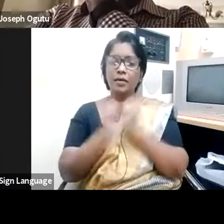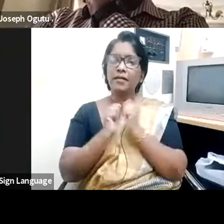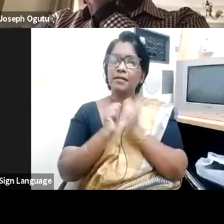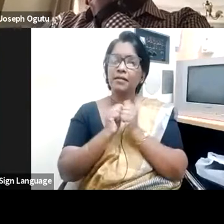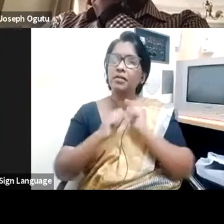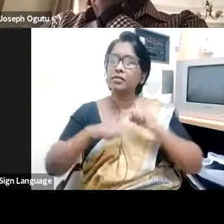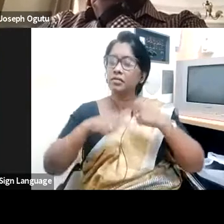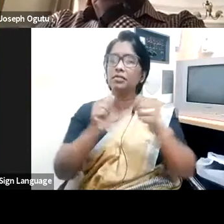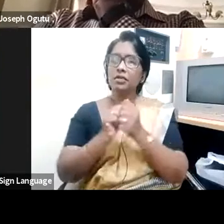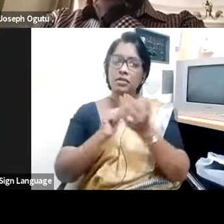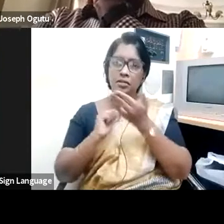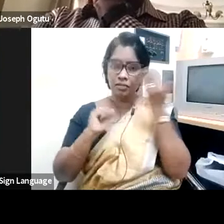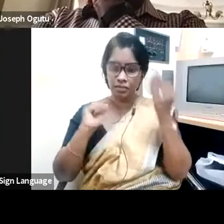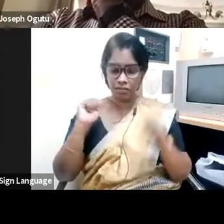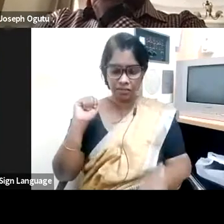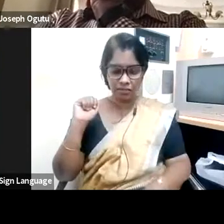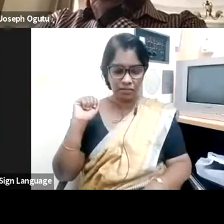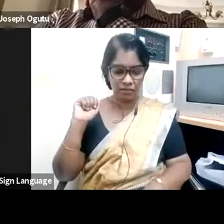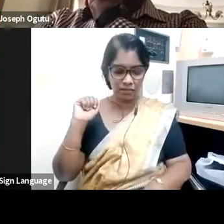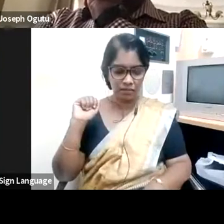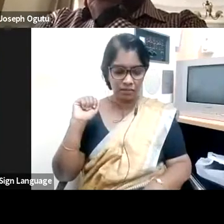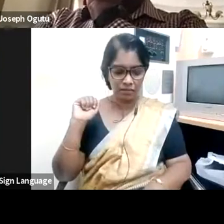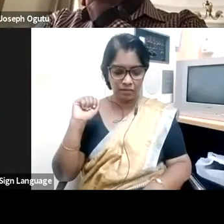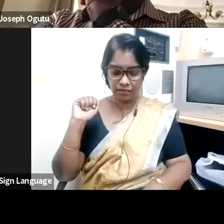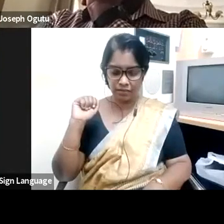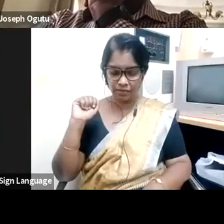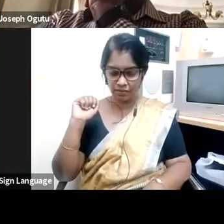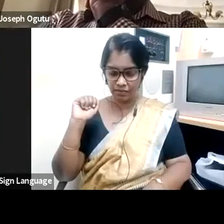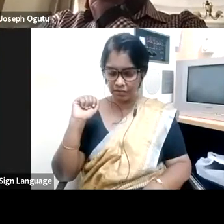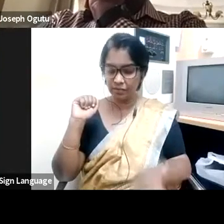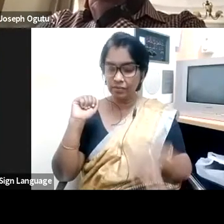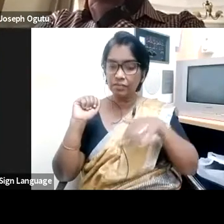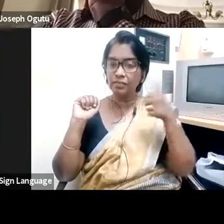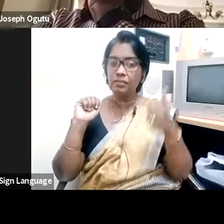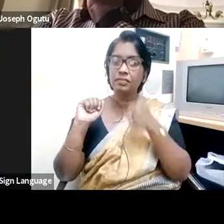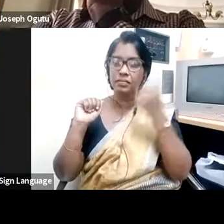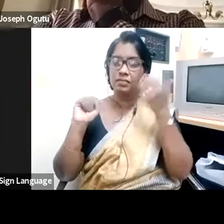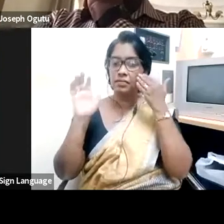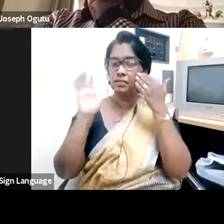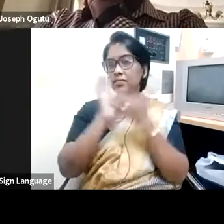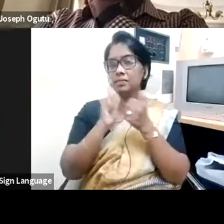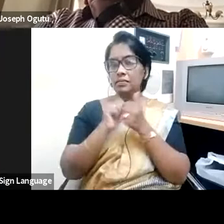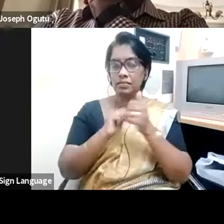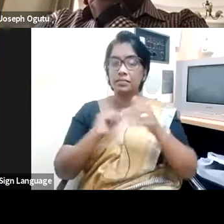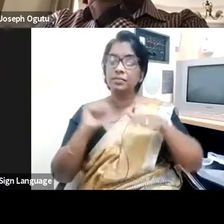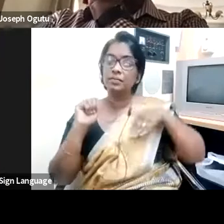it's called design thinking today, but fundamentally, what is it?